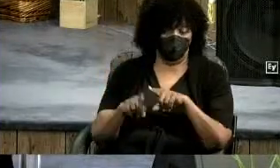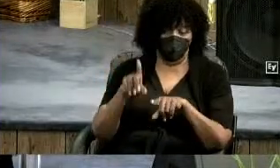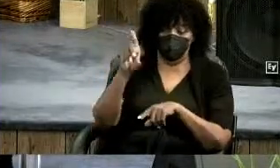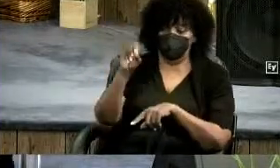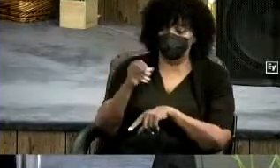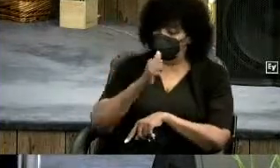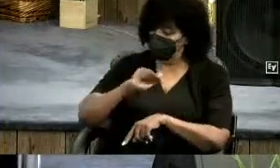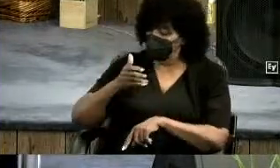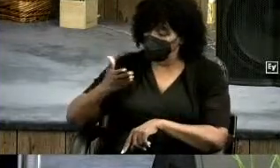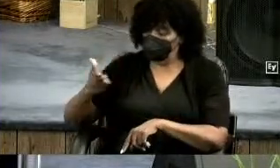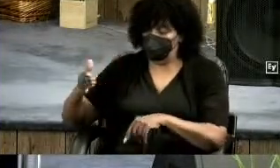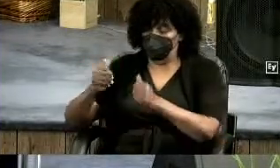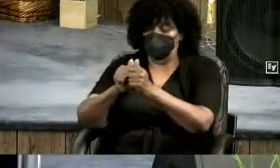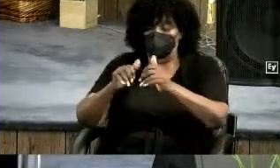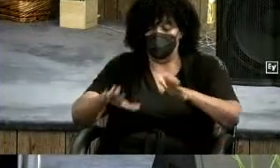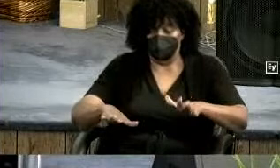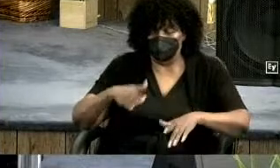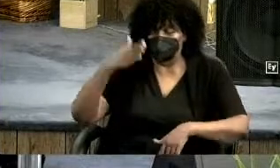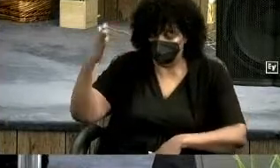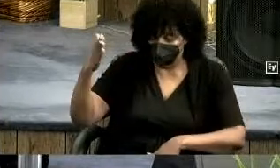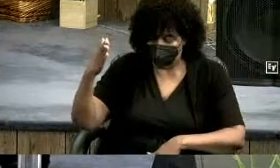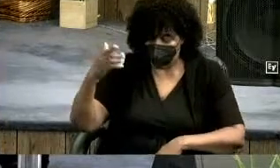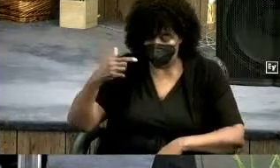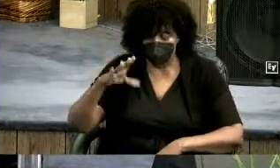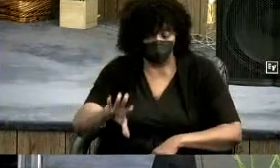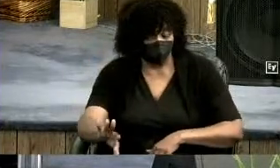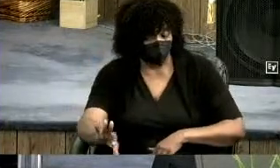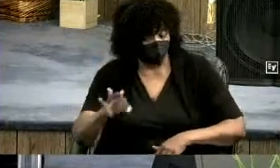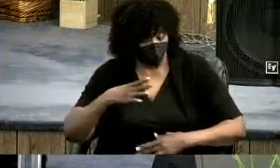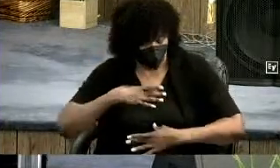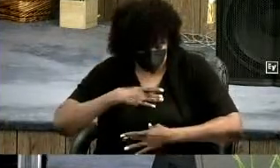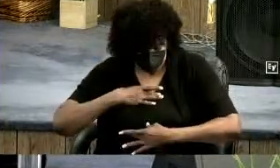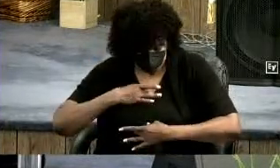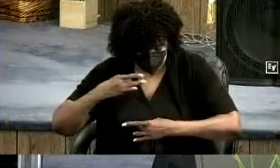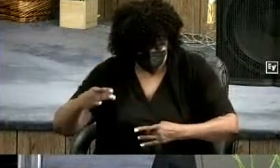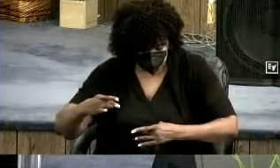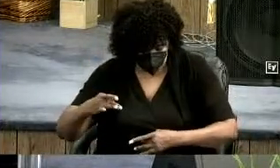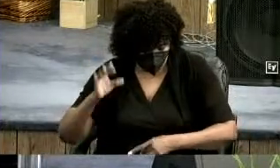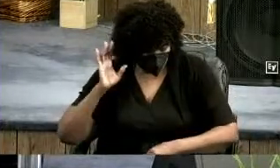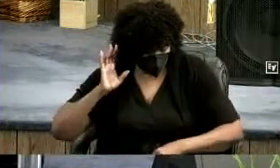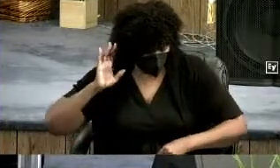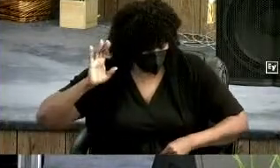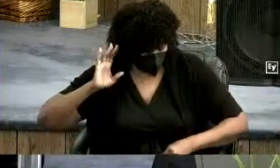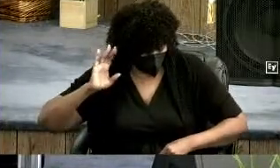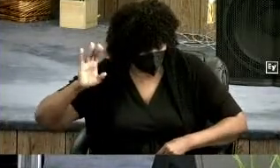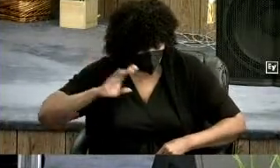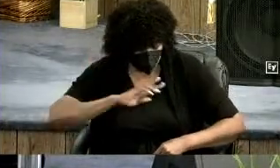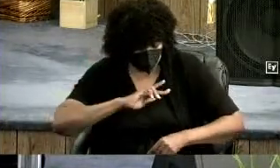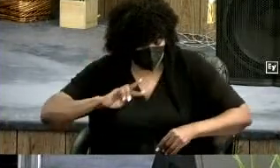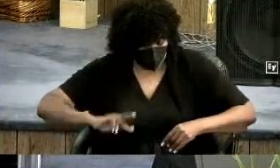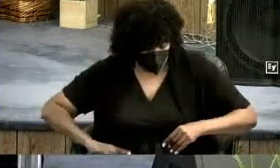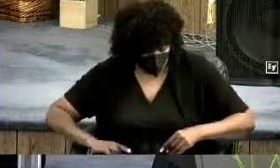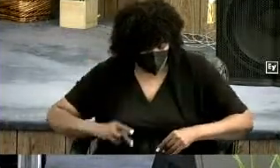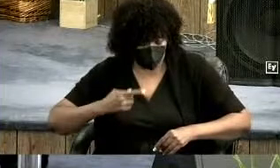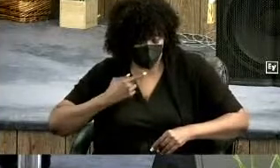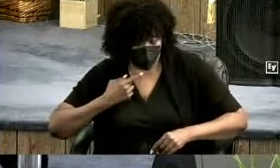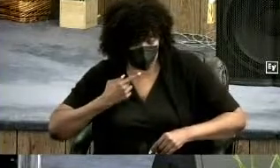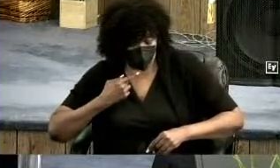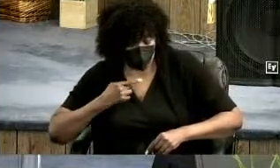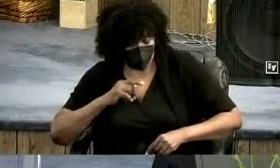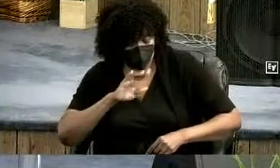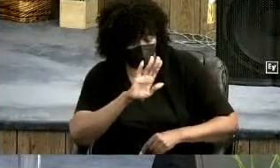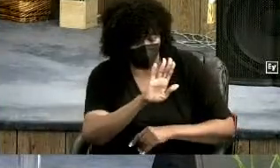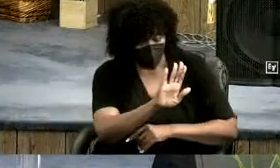Here we go." Now, I find it interesting that you have the ear of the king and he says, "Is this your money,